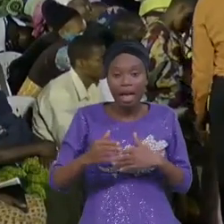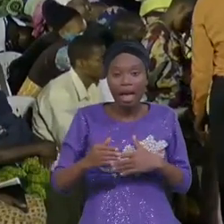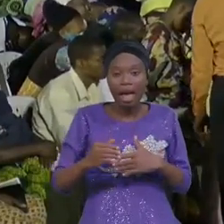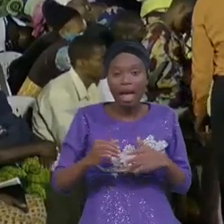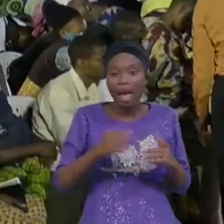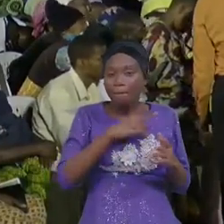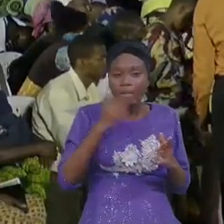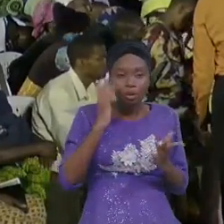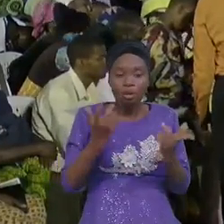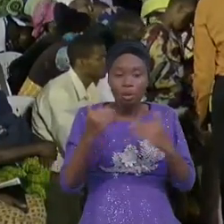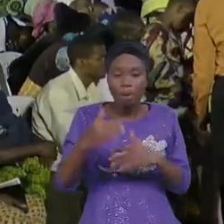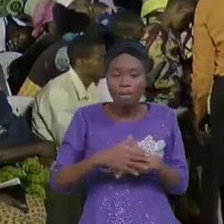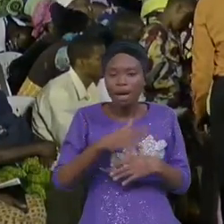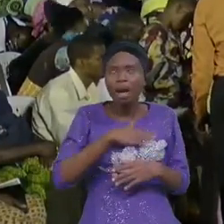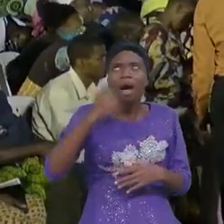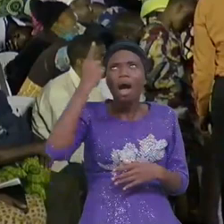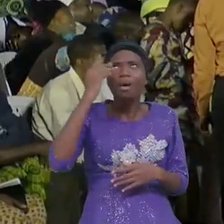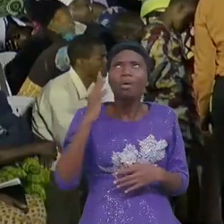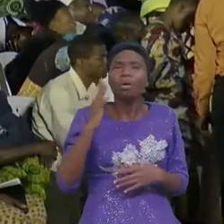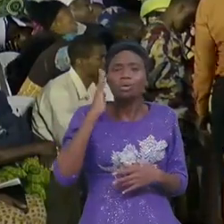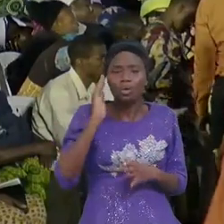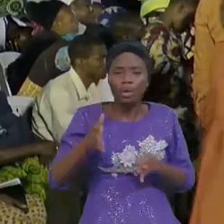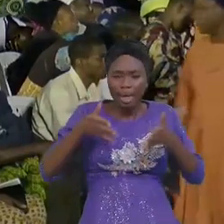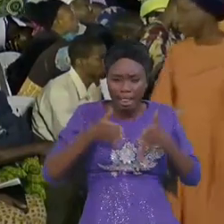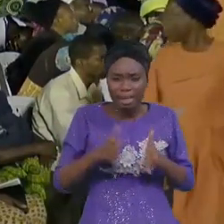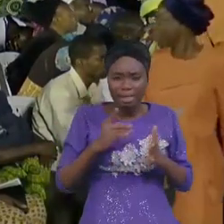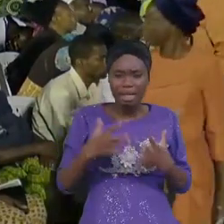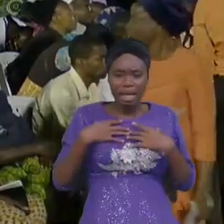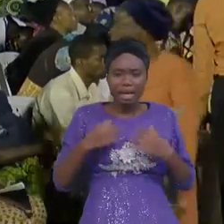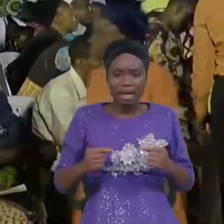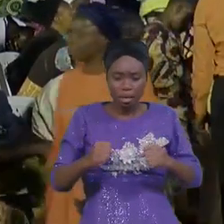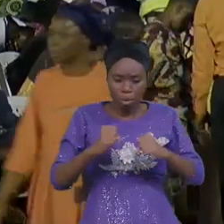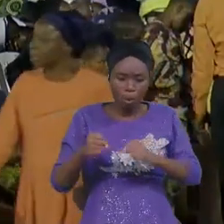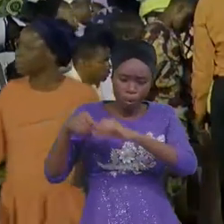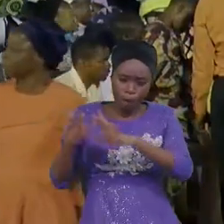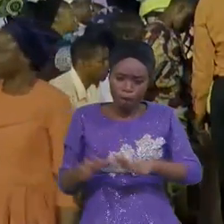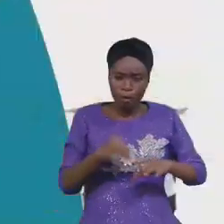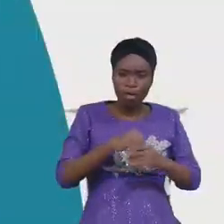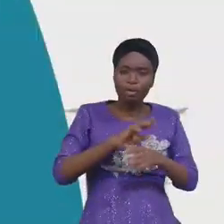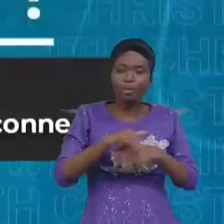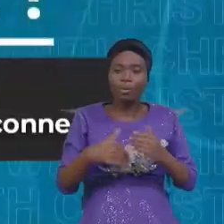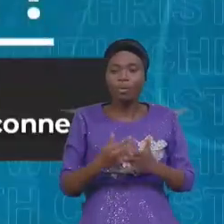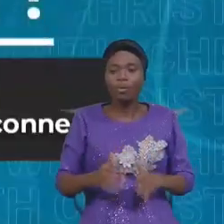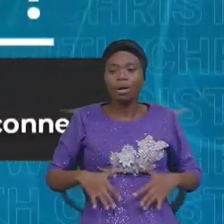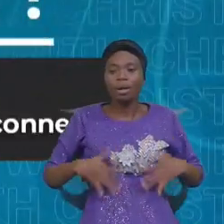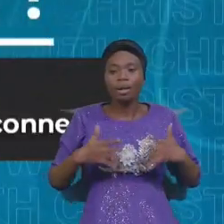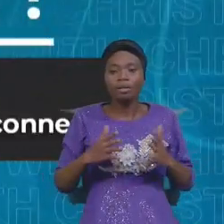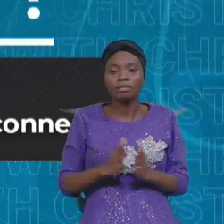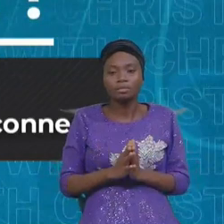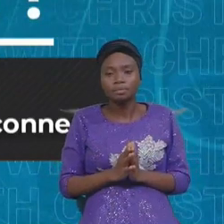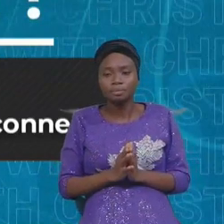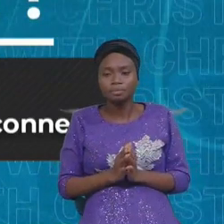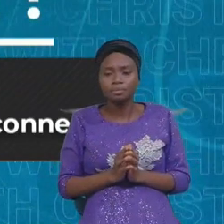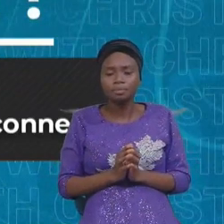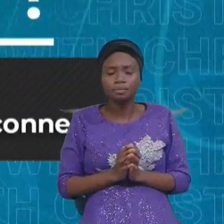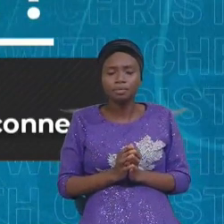and God will let the healing power flow into every life. The Lord bless you for